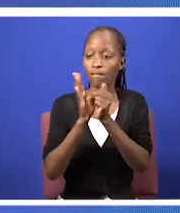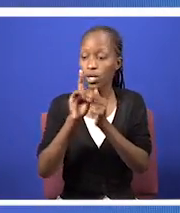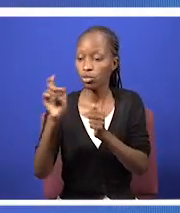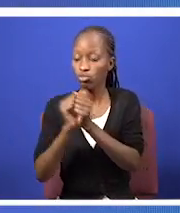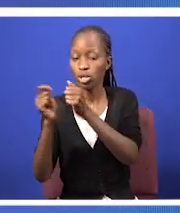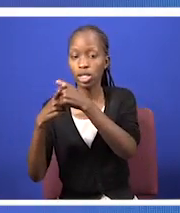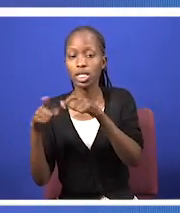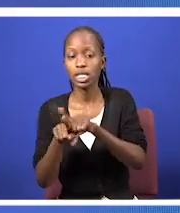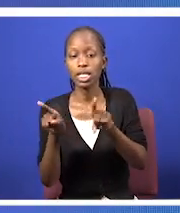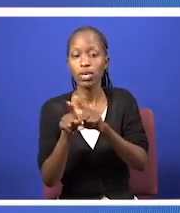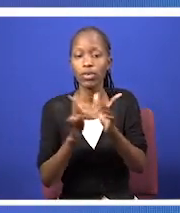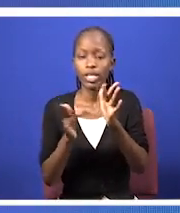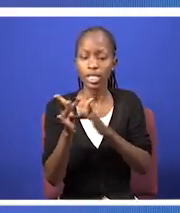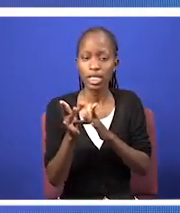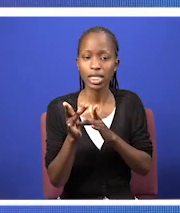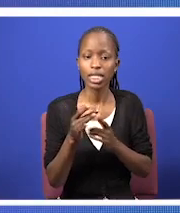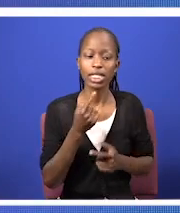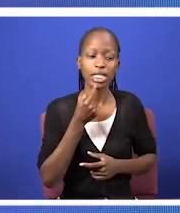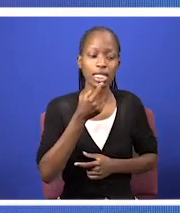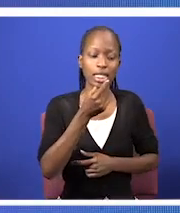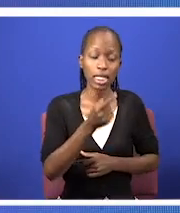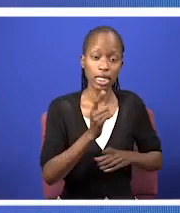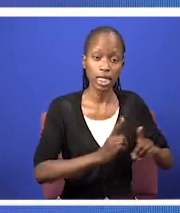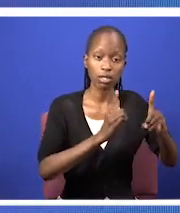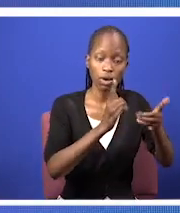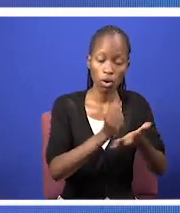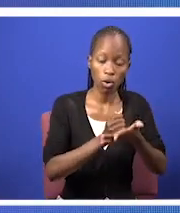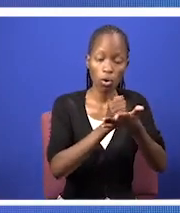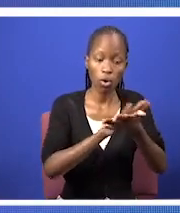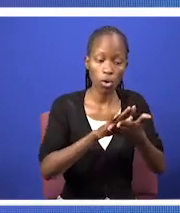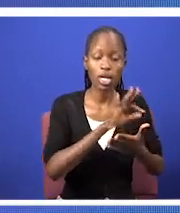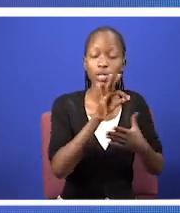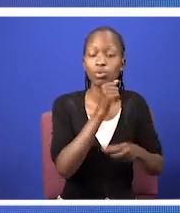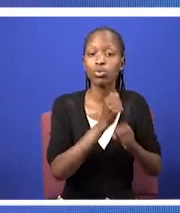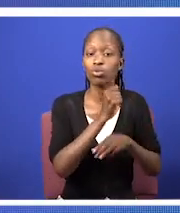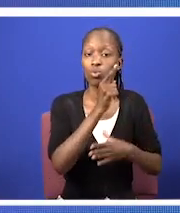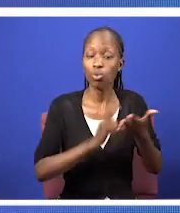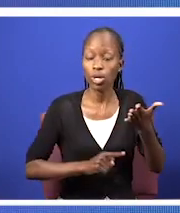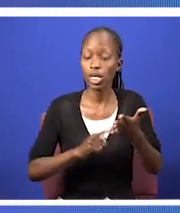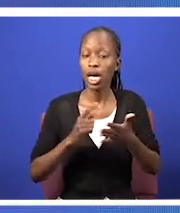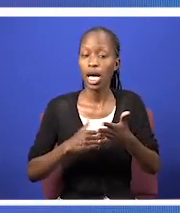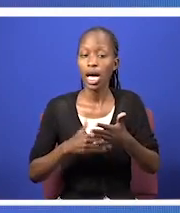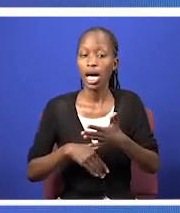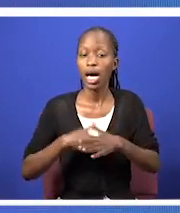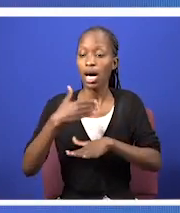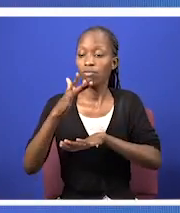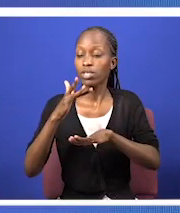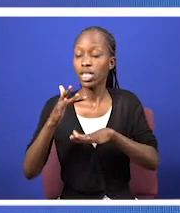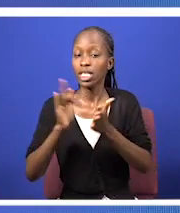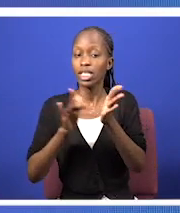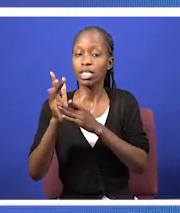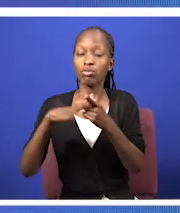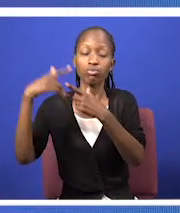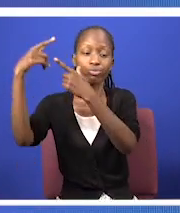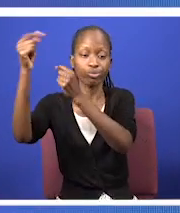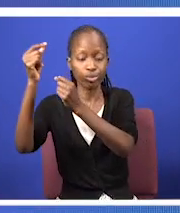to 16, he also gives some insight as to what the Holy Spirit is going to do while he's here on earth after Jesus